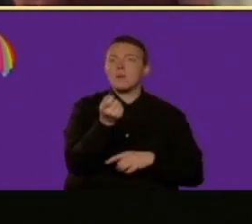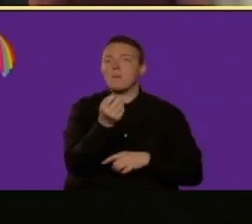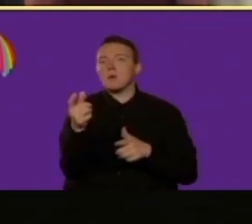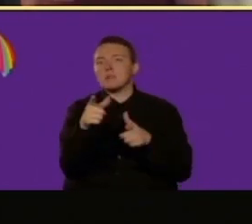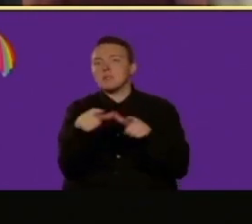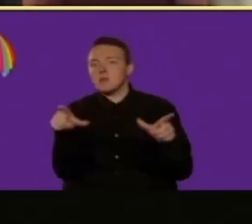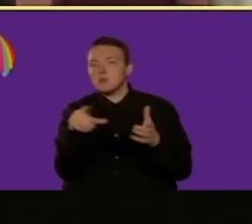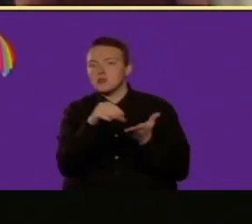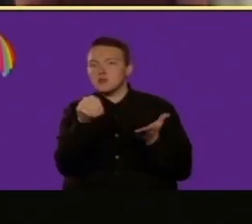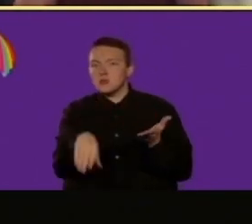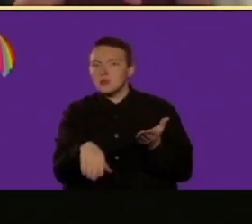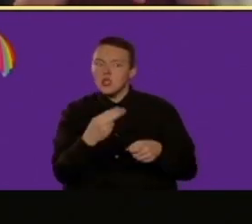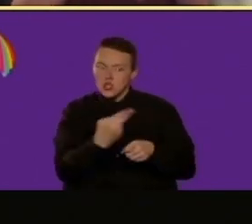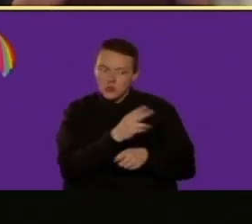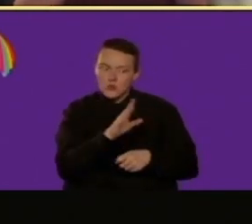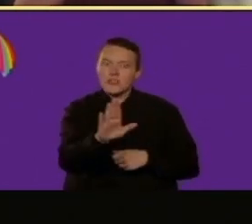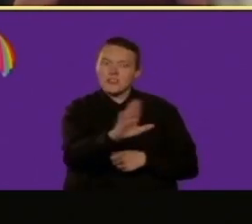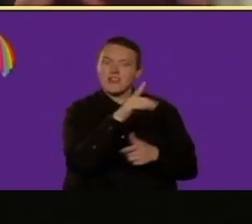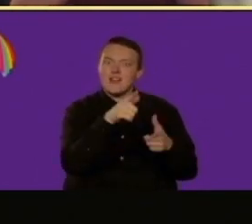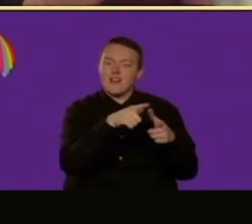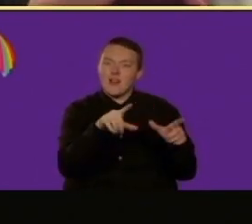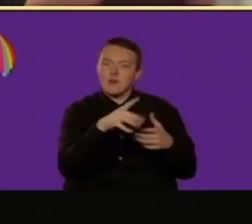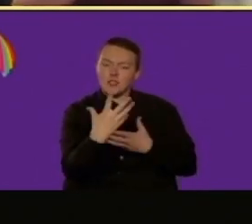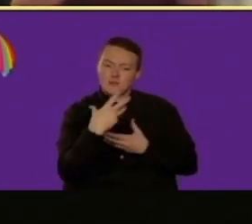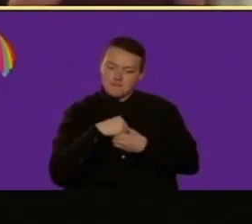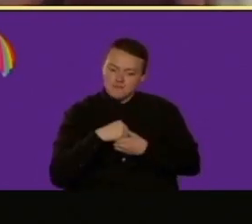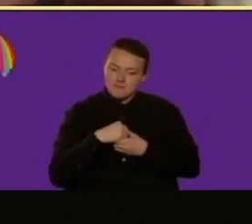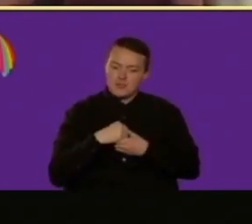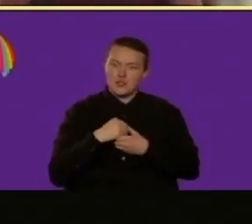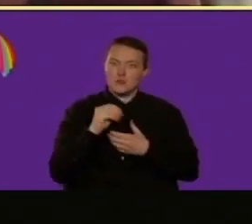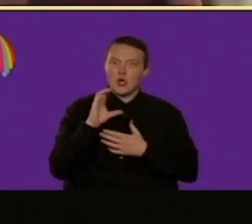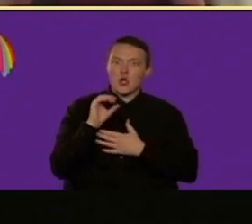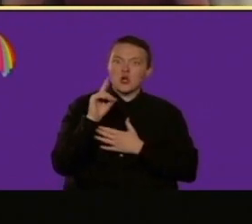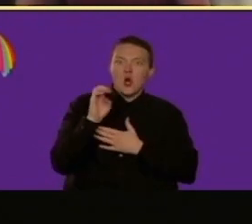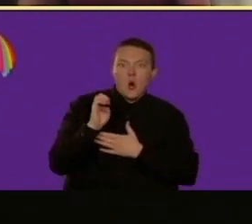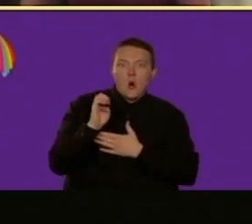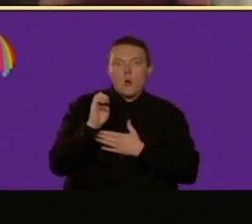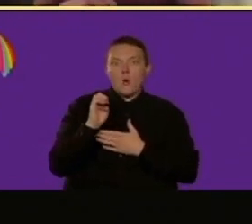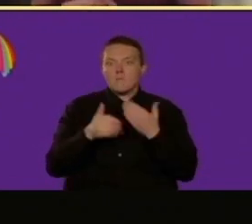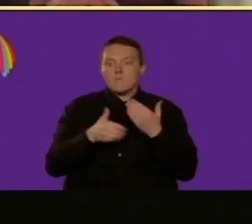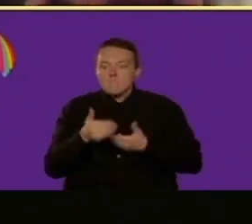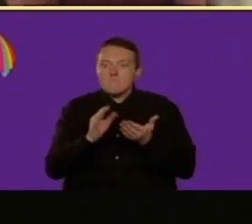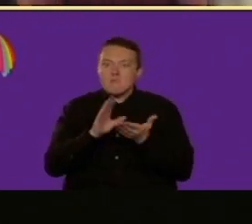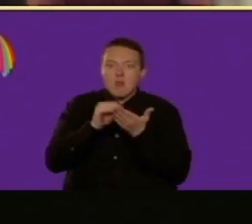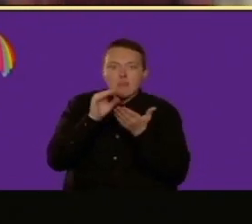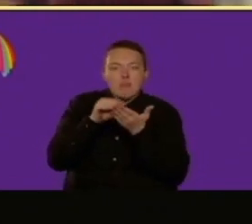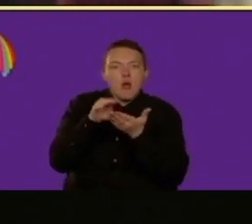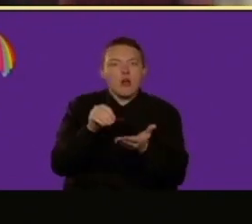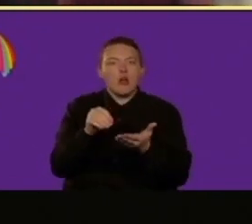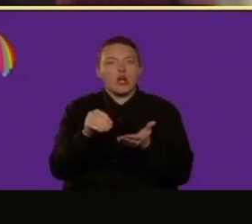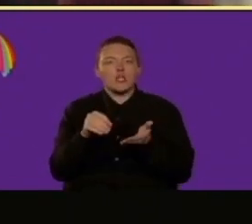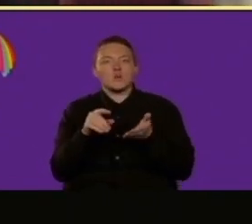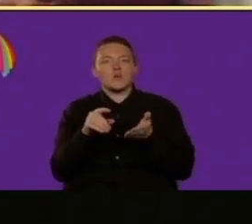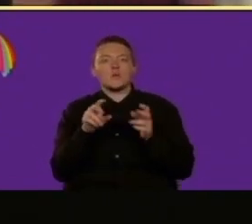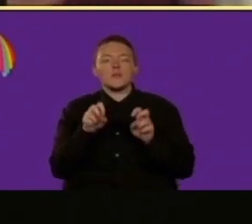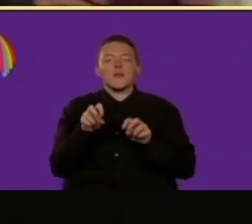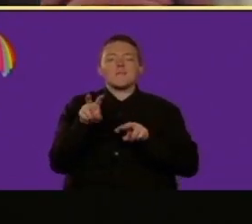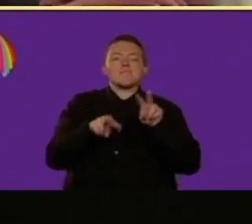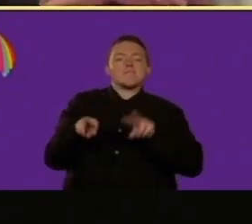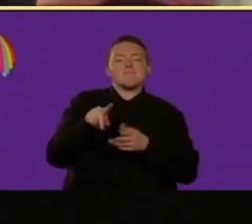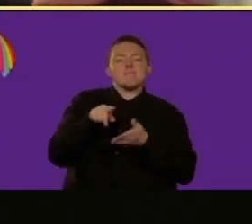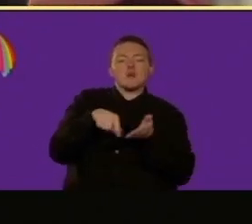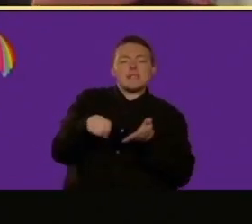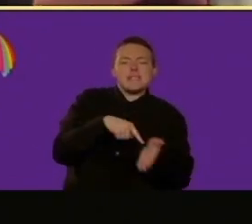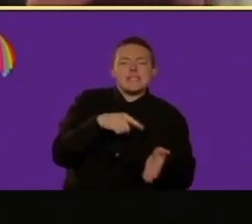linguistic practices of our students cannot be so easily classified as just Spanish, just English.